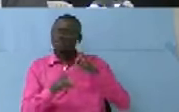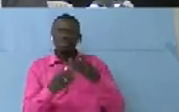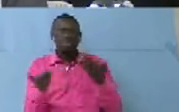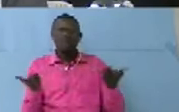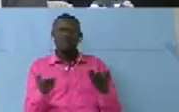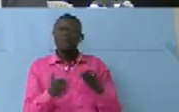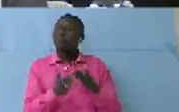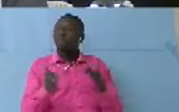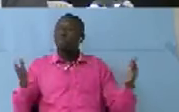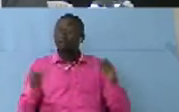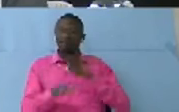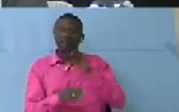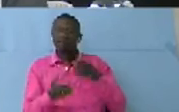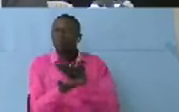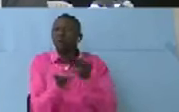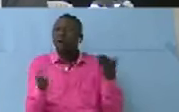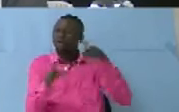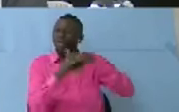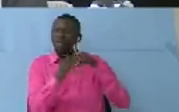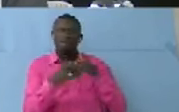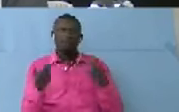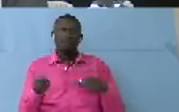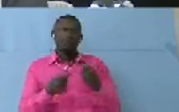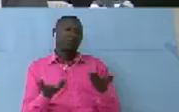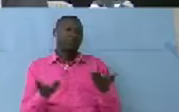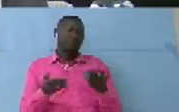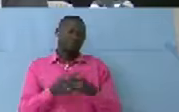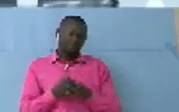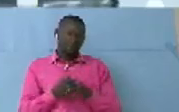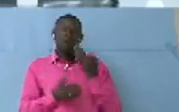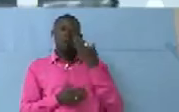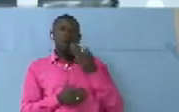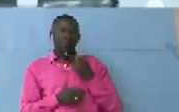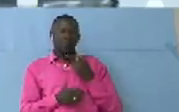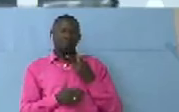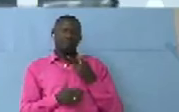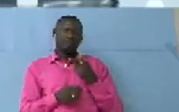This large family of yours. Yelong Fenke Natalo. That was very